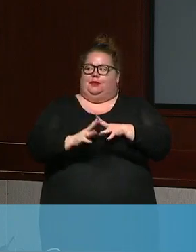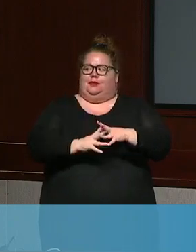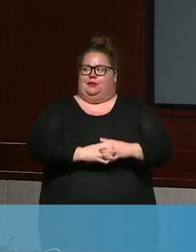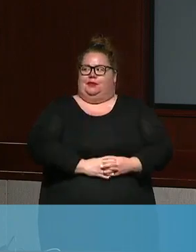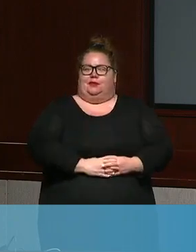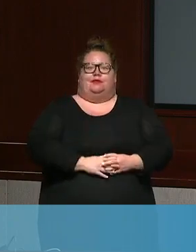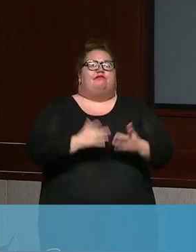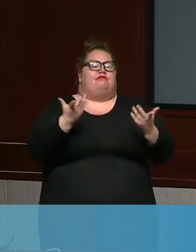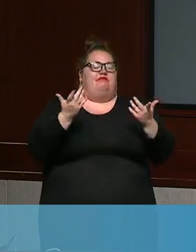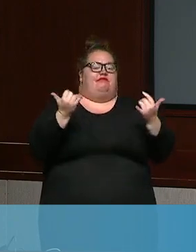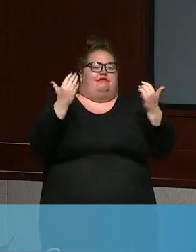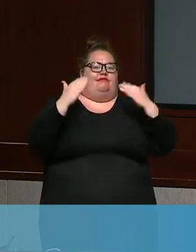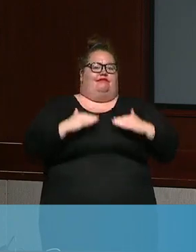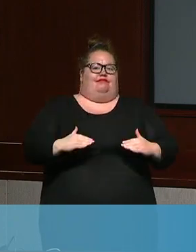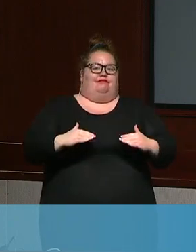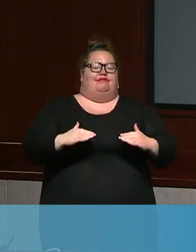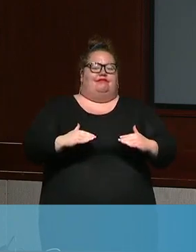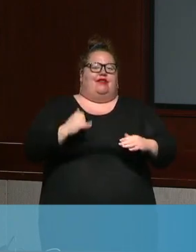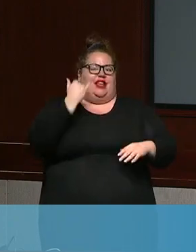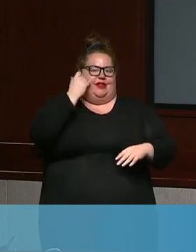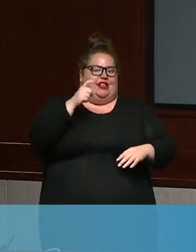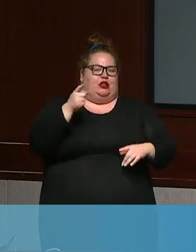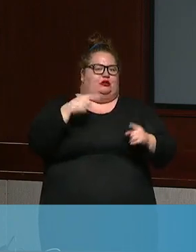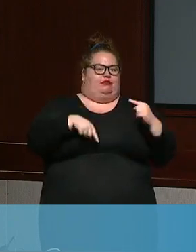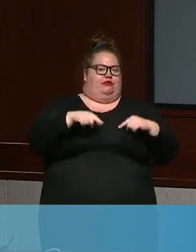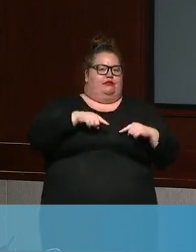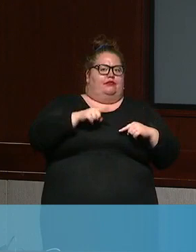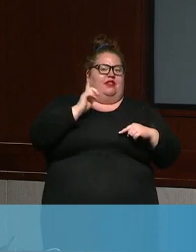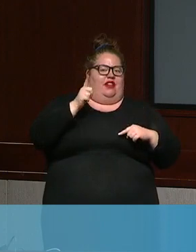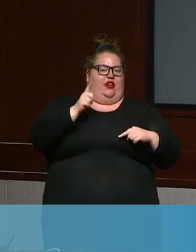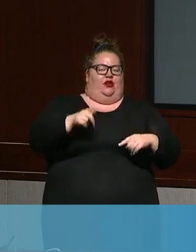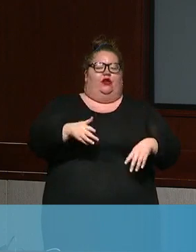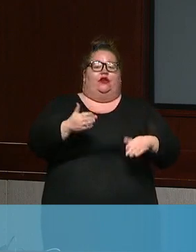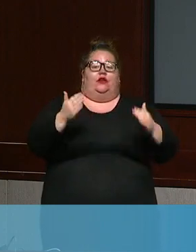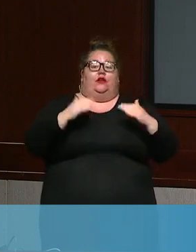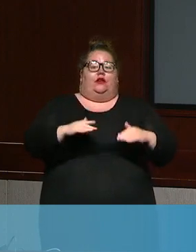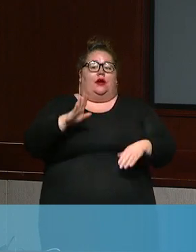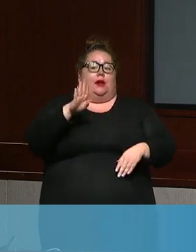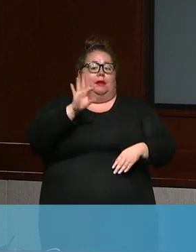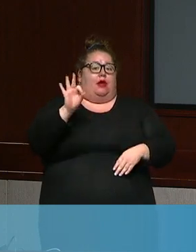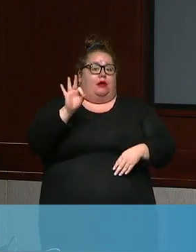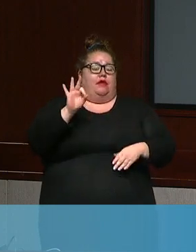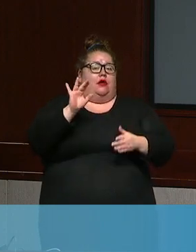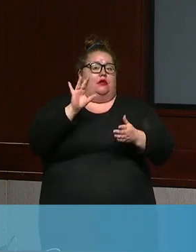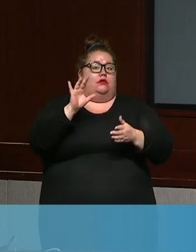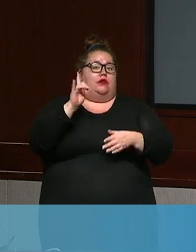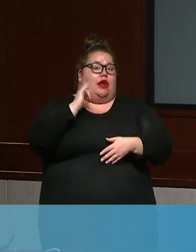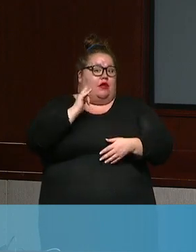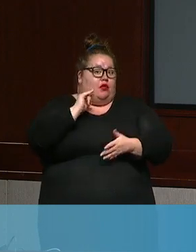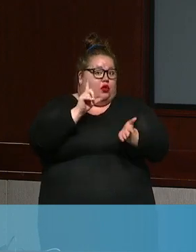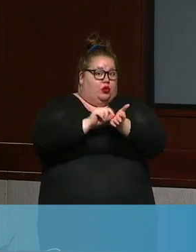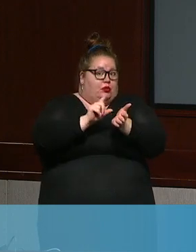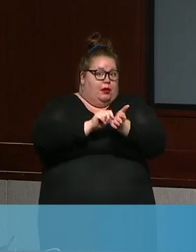Okay, we're going to go to the next outlet, and we'll come back if we need to. Next outlet is Bakersfield, California, and I believe we have Sam on the line.